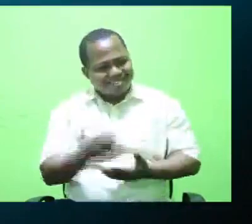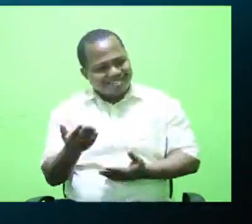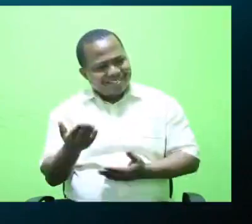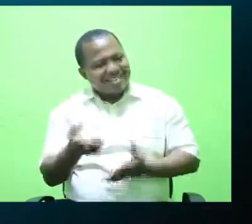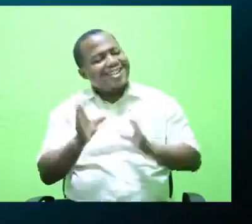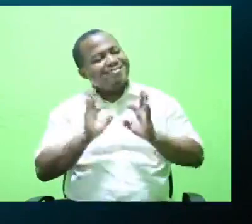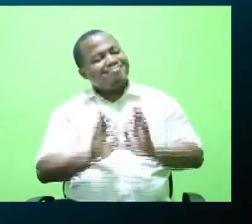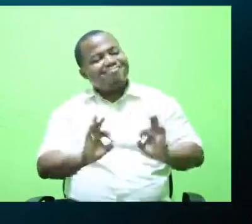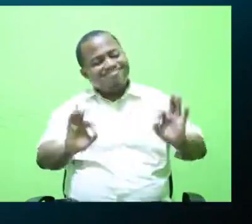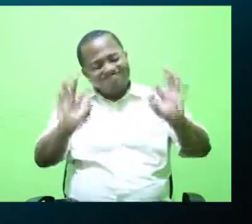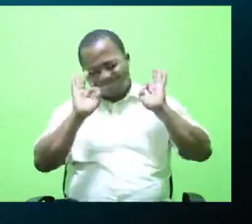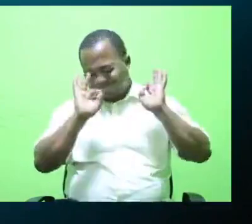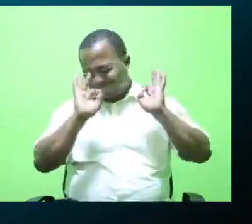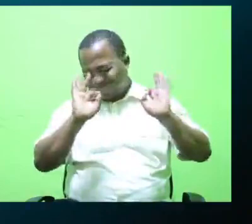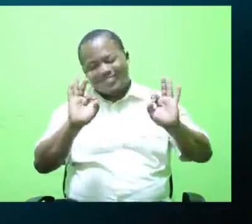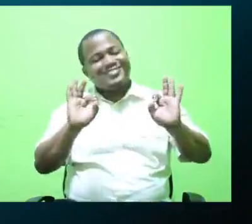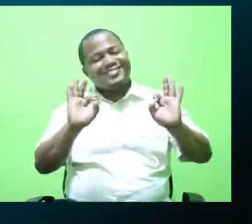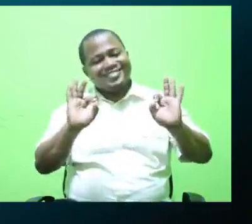Good.